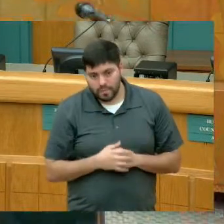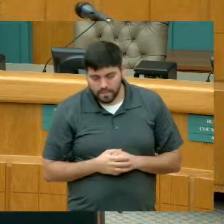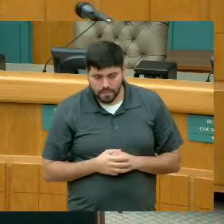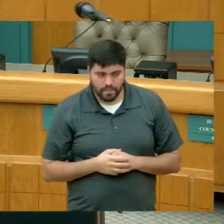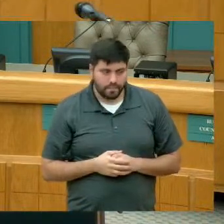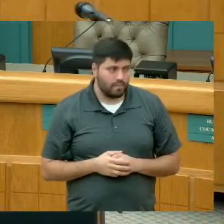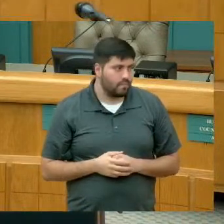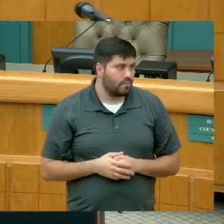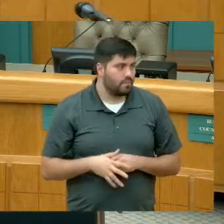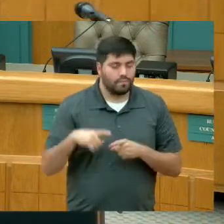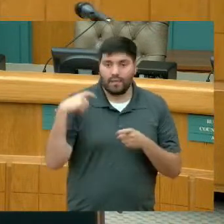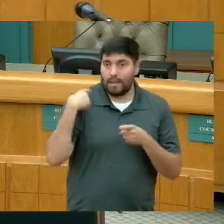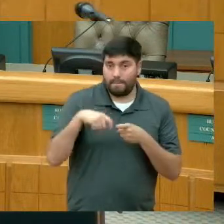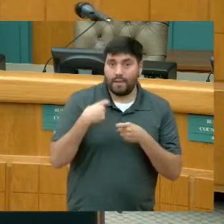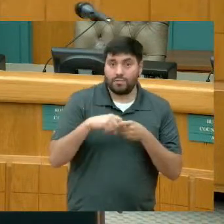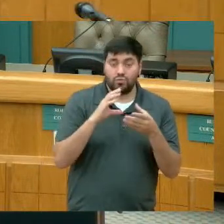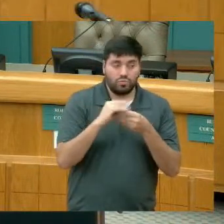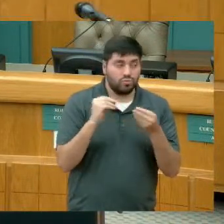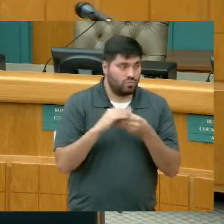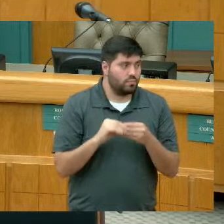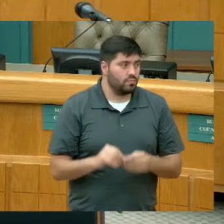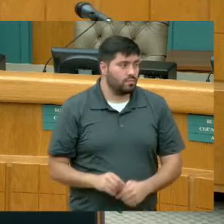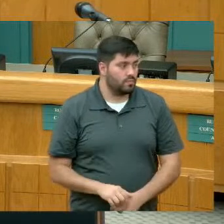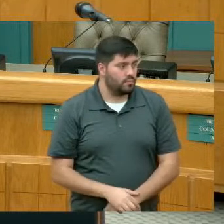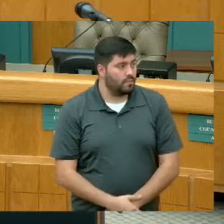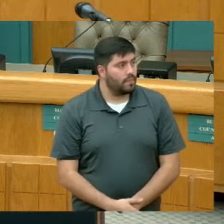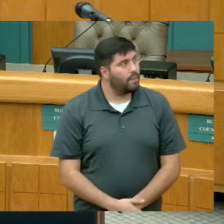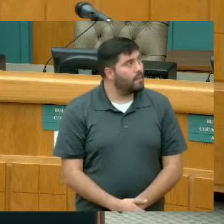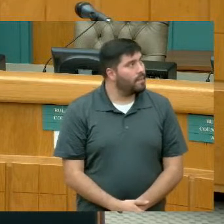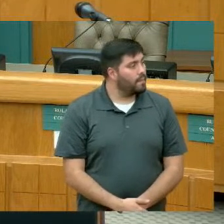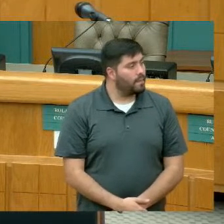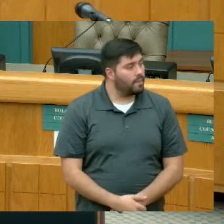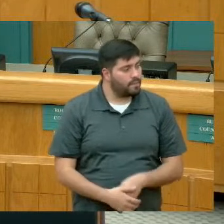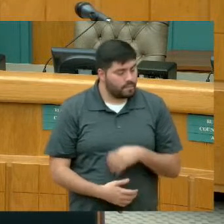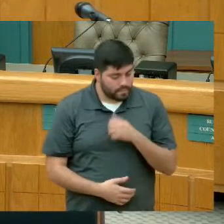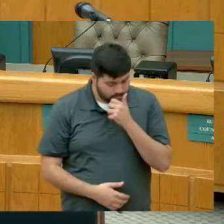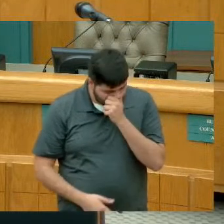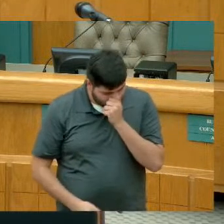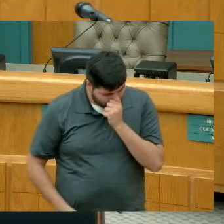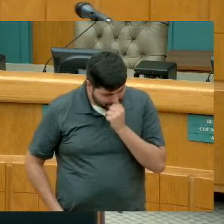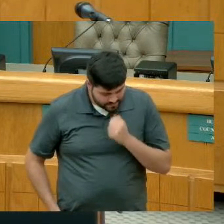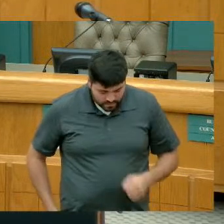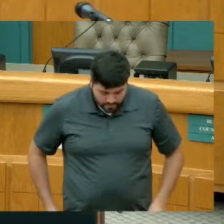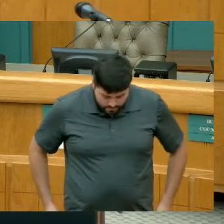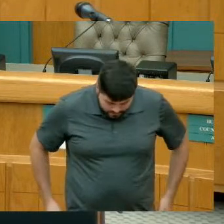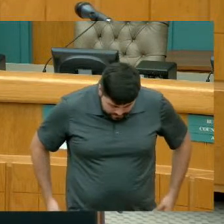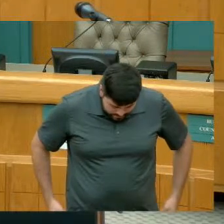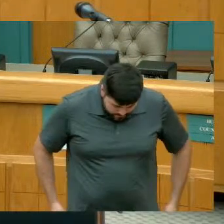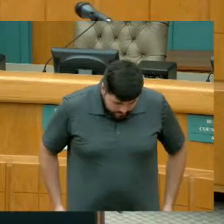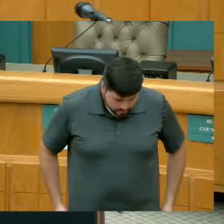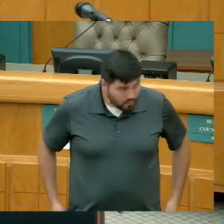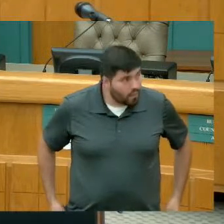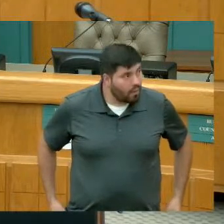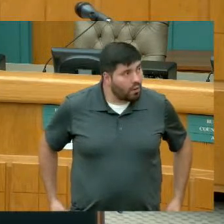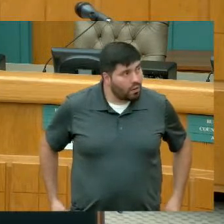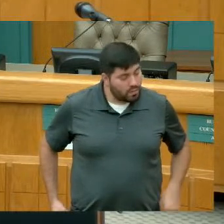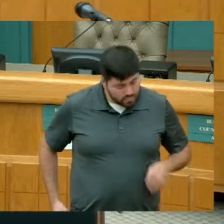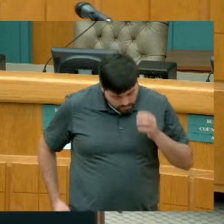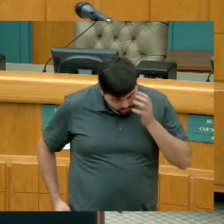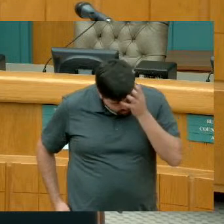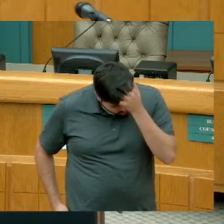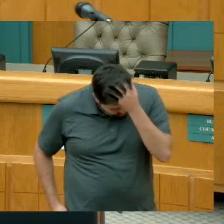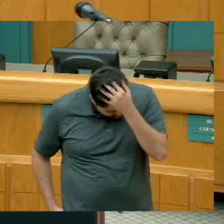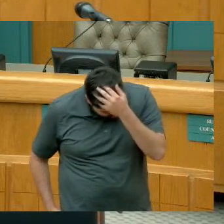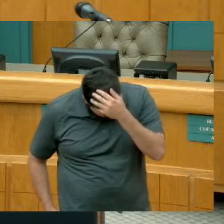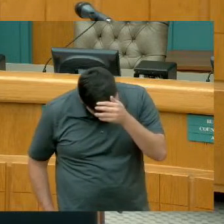Thank you. Aún no hay cura para el COVID-19, tampoco hay vacuna, tampoco tenemos un tratamiento médico 100%